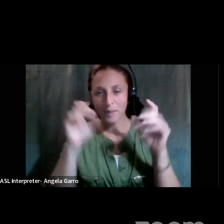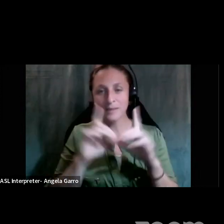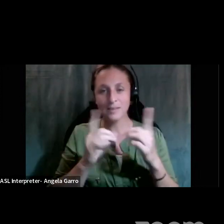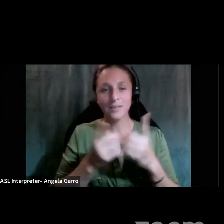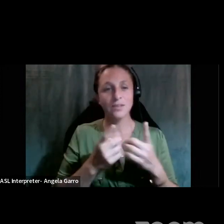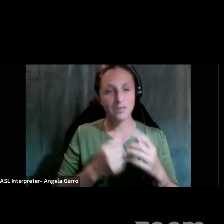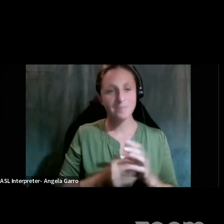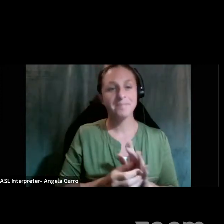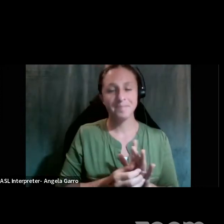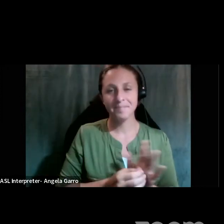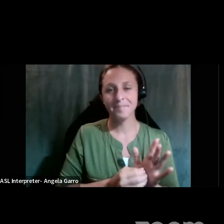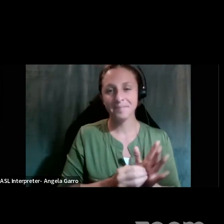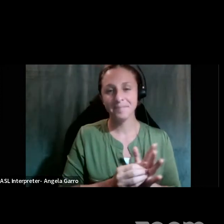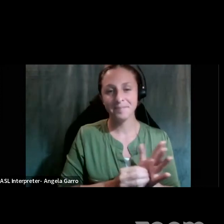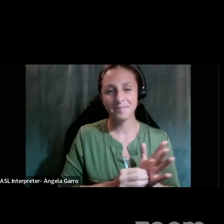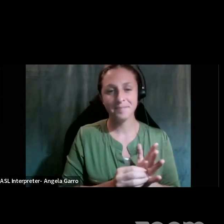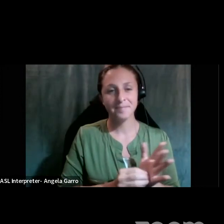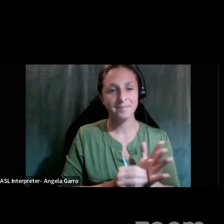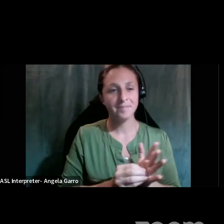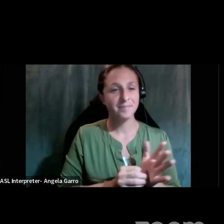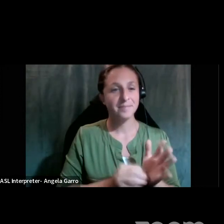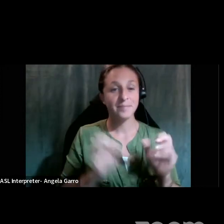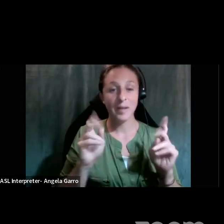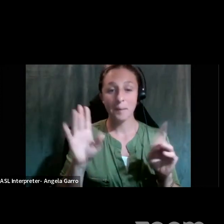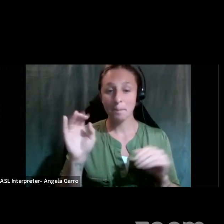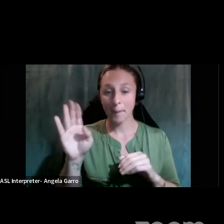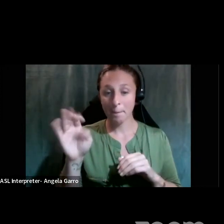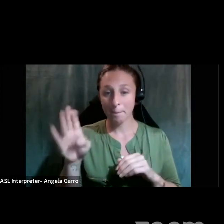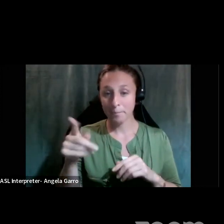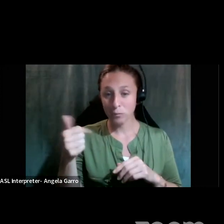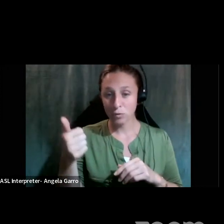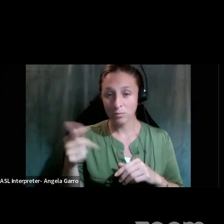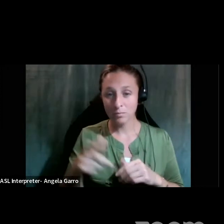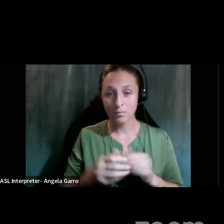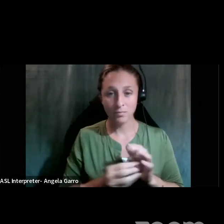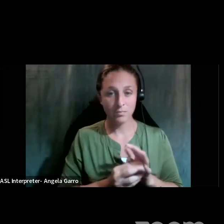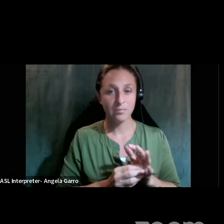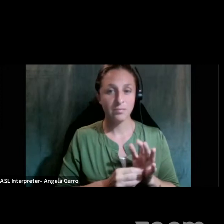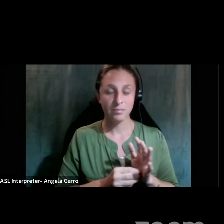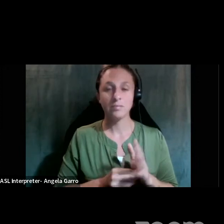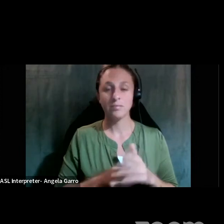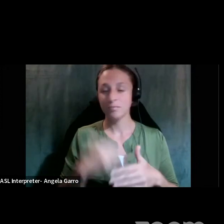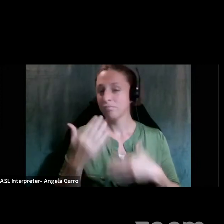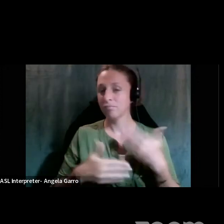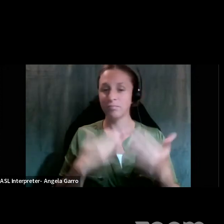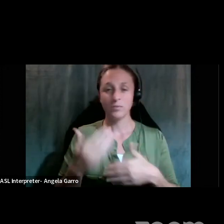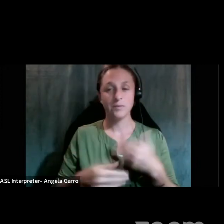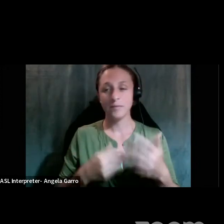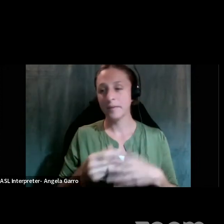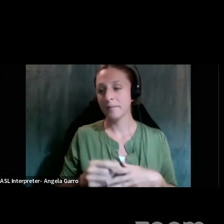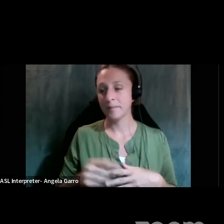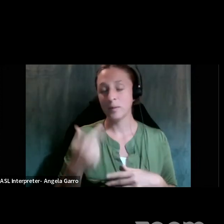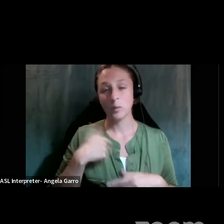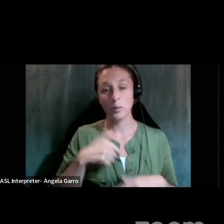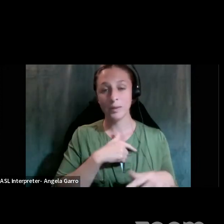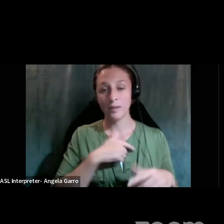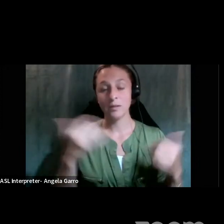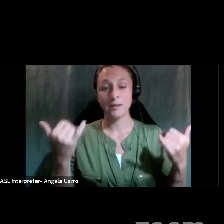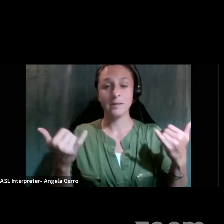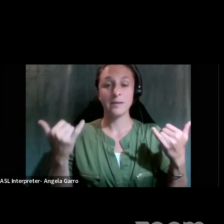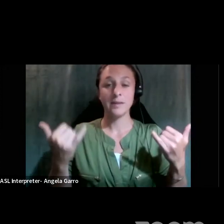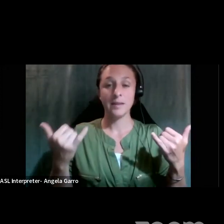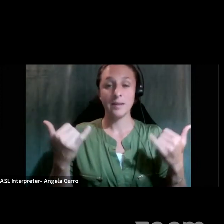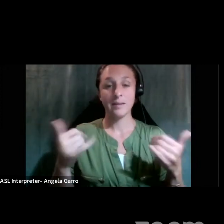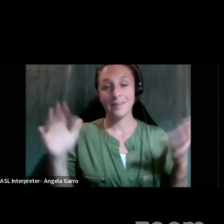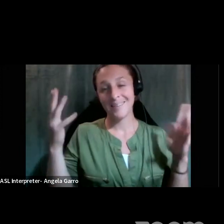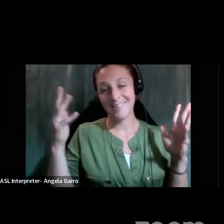that. Okay. Bob, you good? All right, let's move on. Okay, we are now.